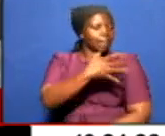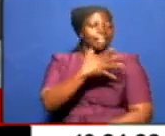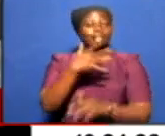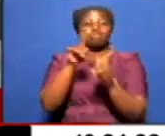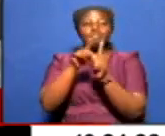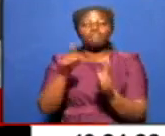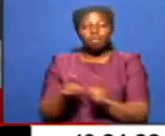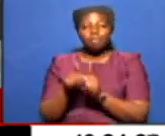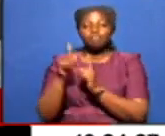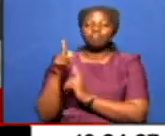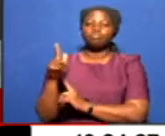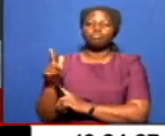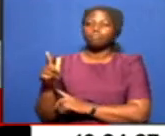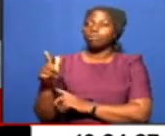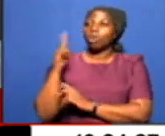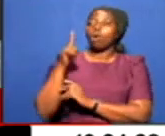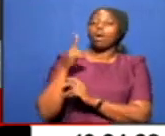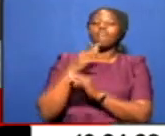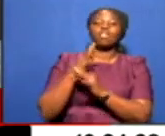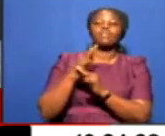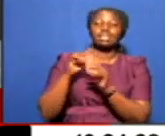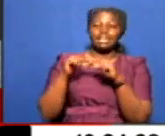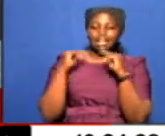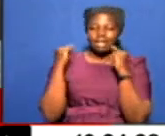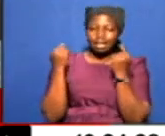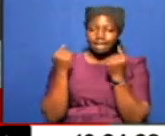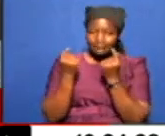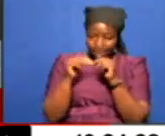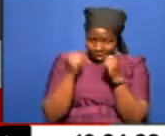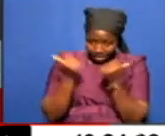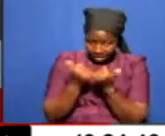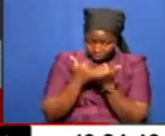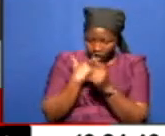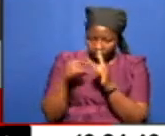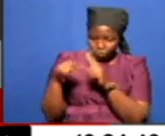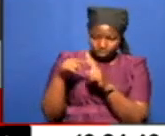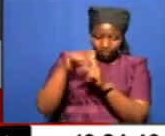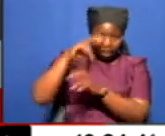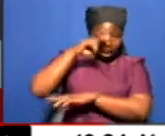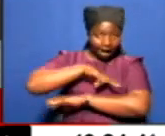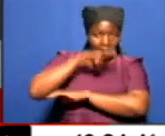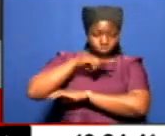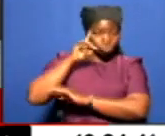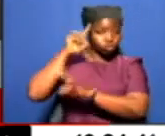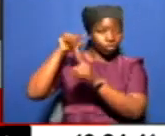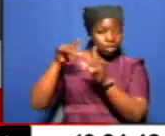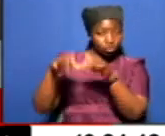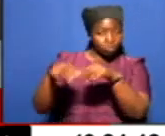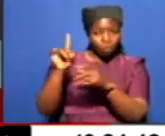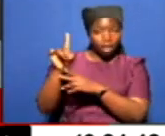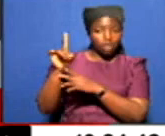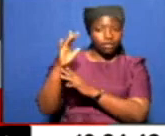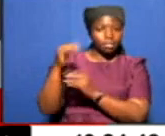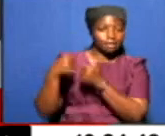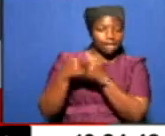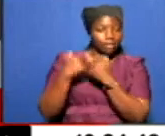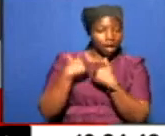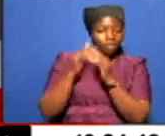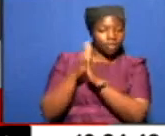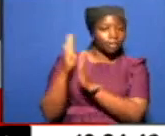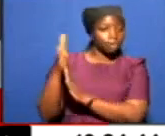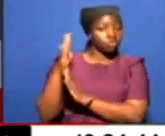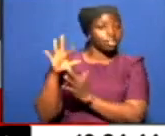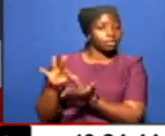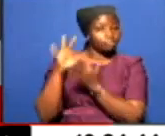agencies mm-hmm. to be able to also have a positive attitude towards the community. You know, one of the challenges that we have had with security aspects especially